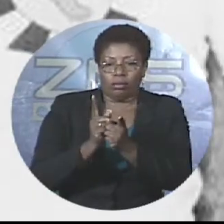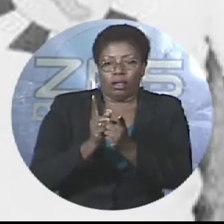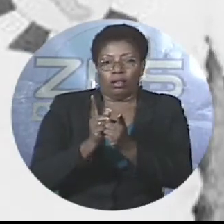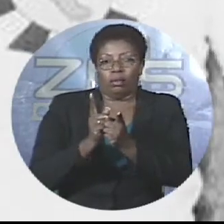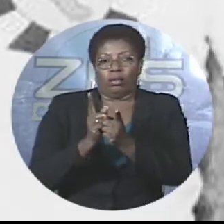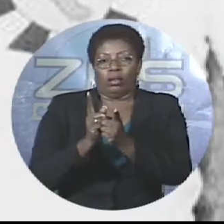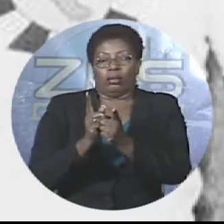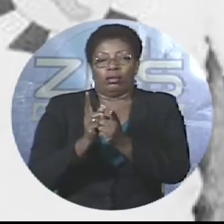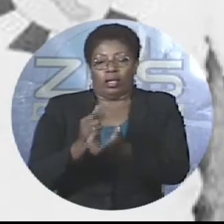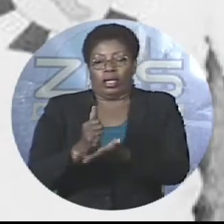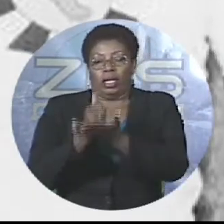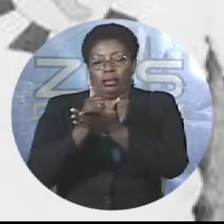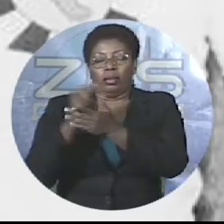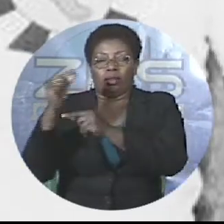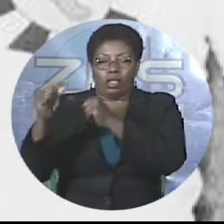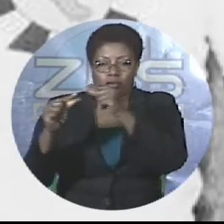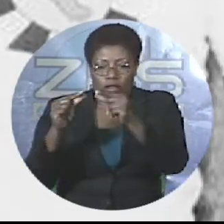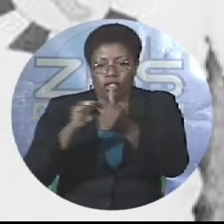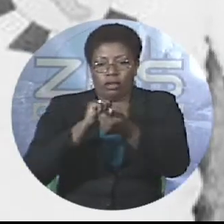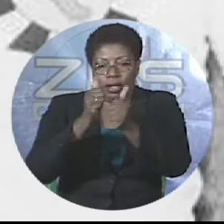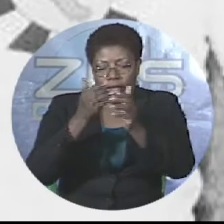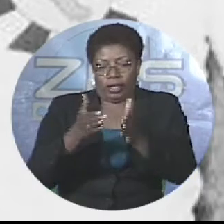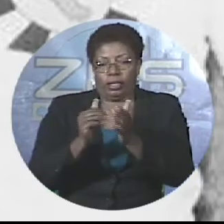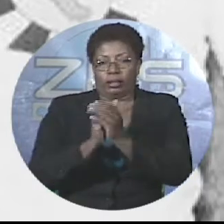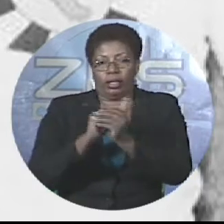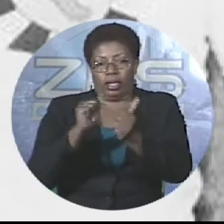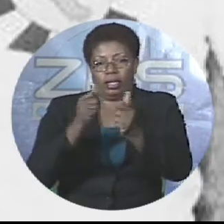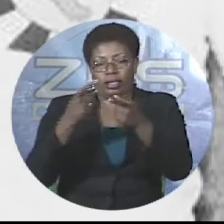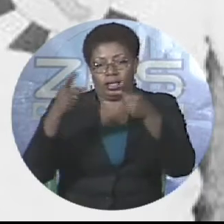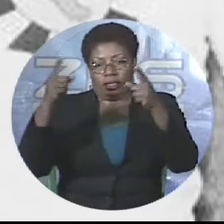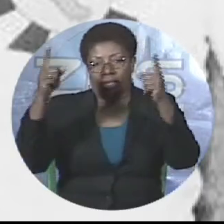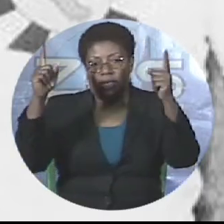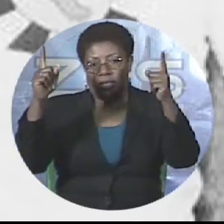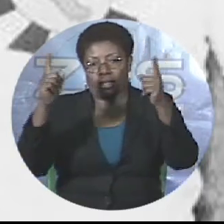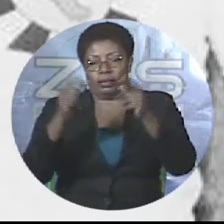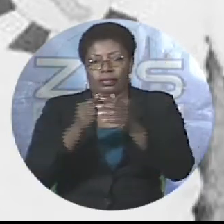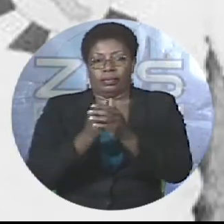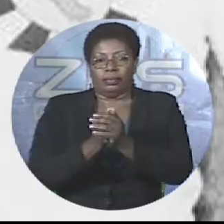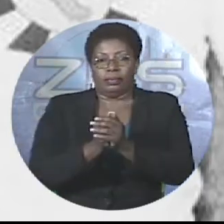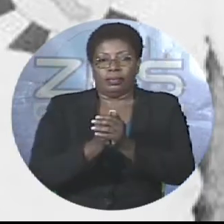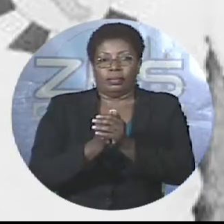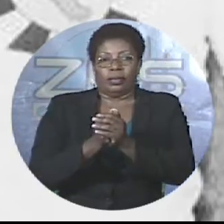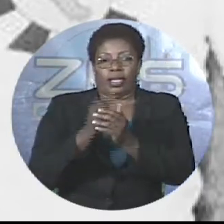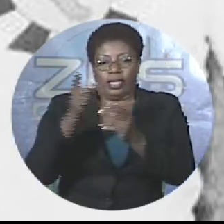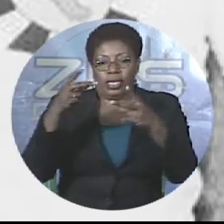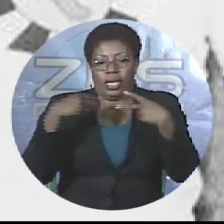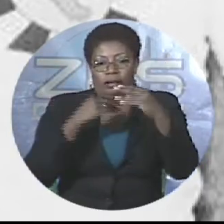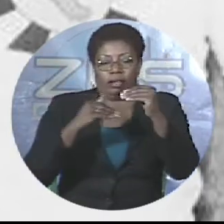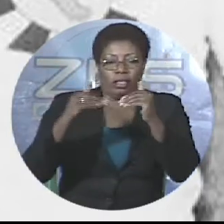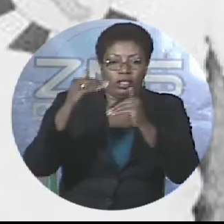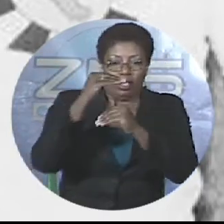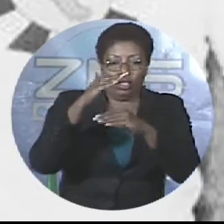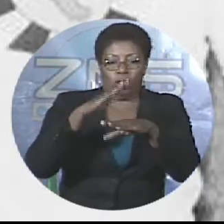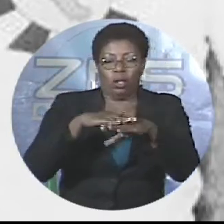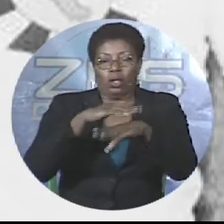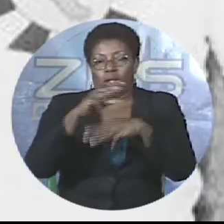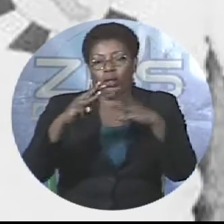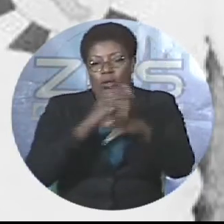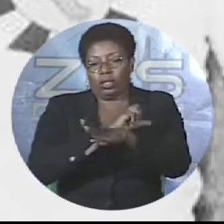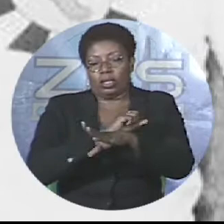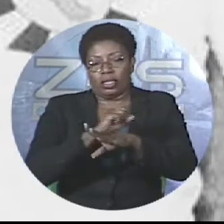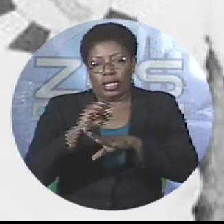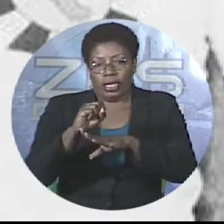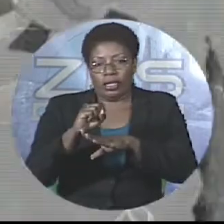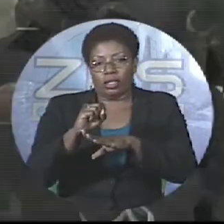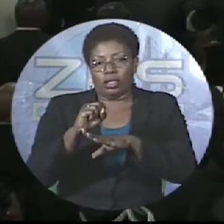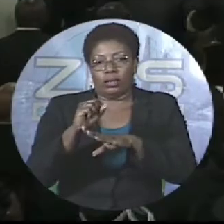athletes. The athletic success he have achieved on the world stage is due in